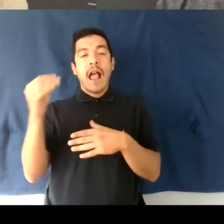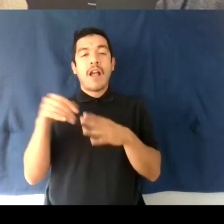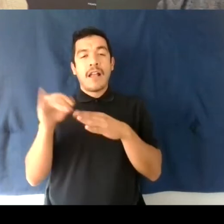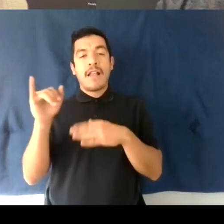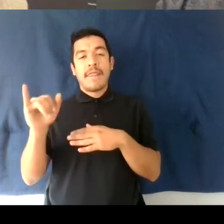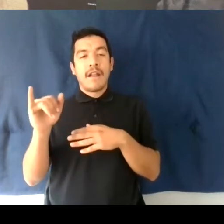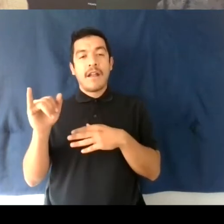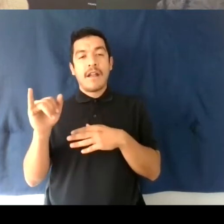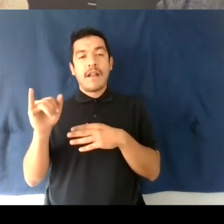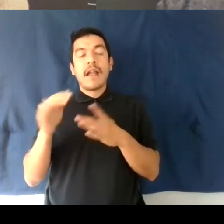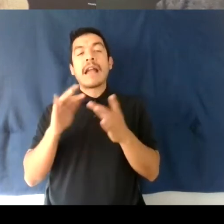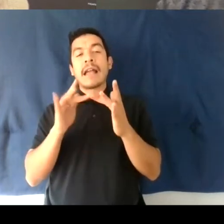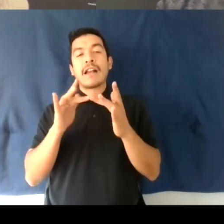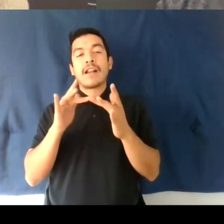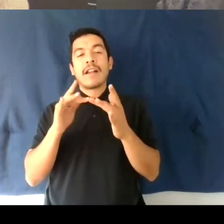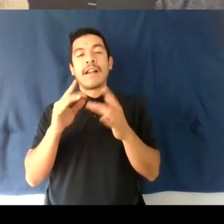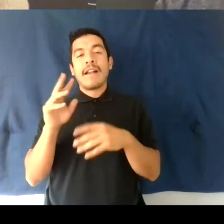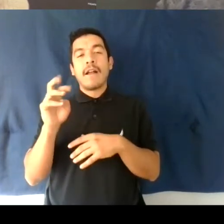the